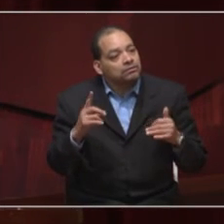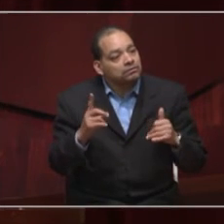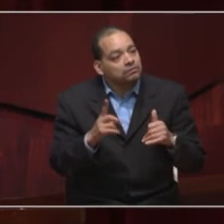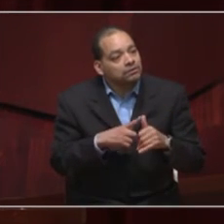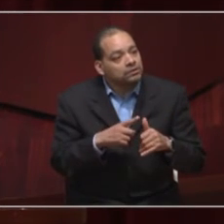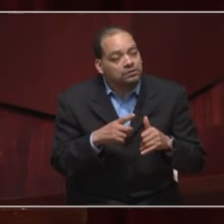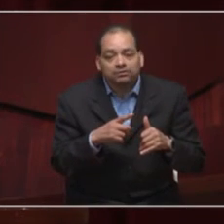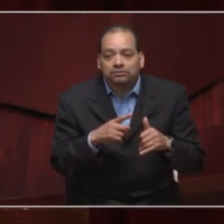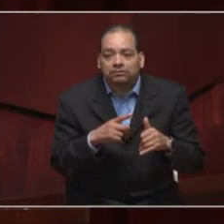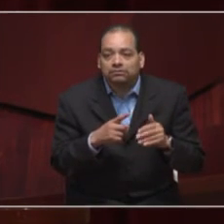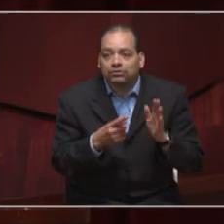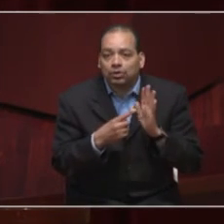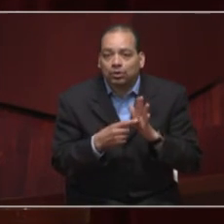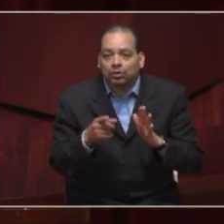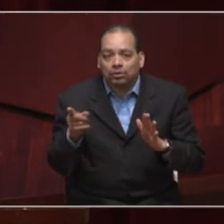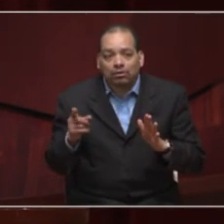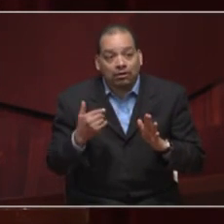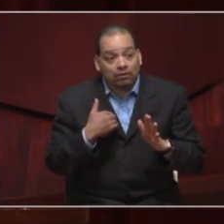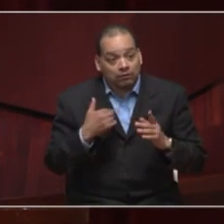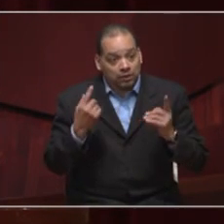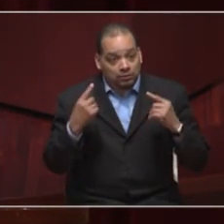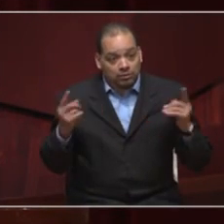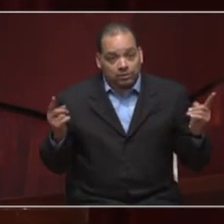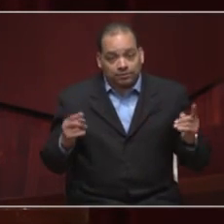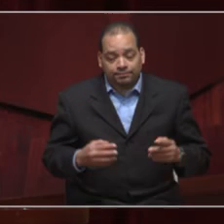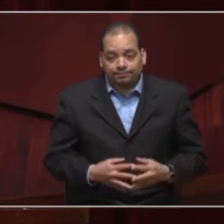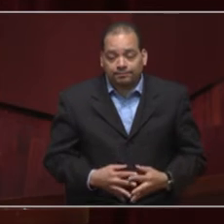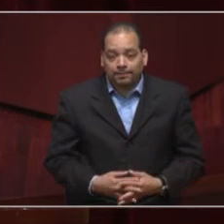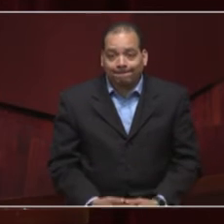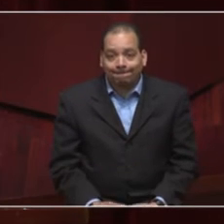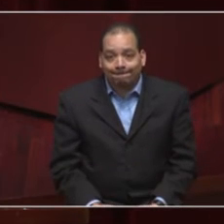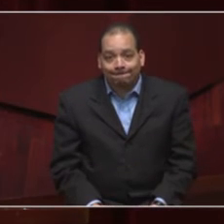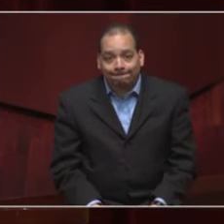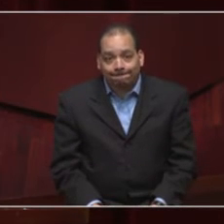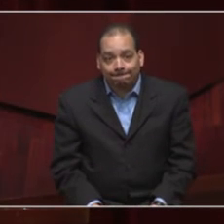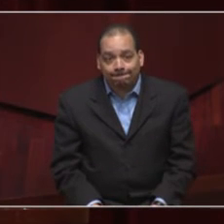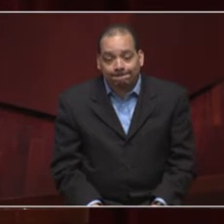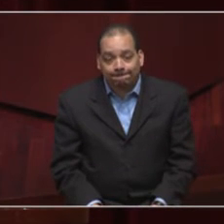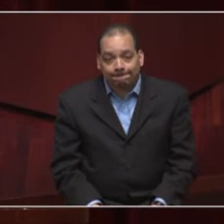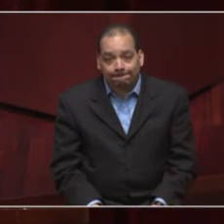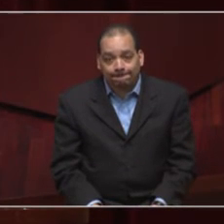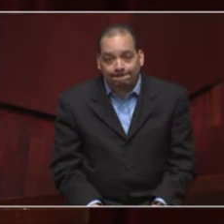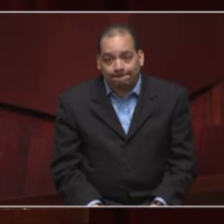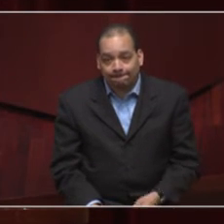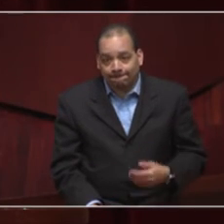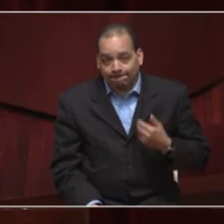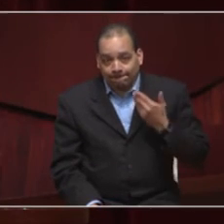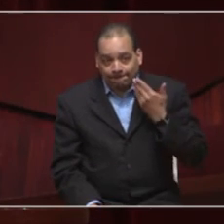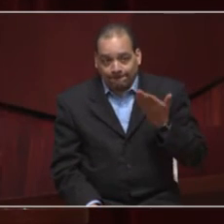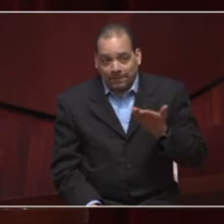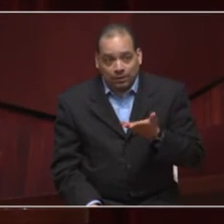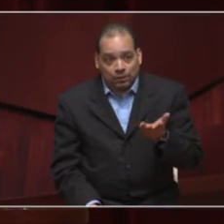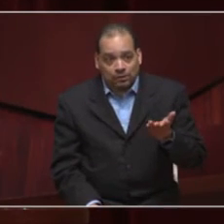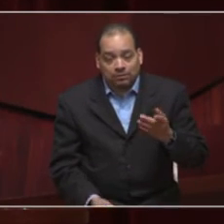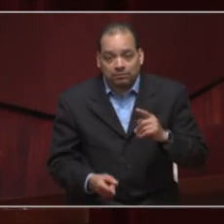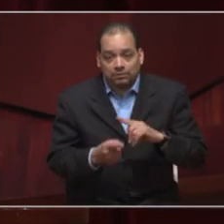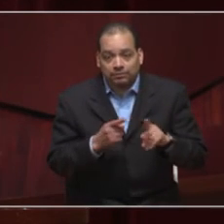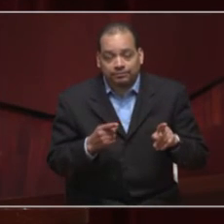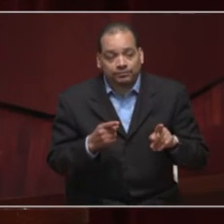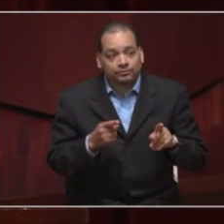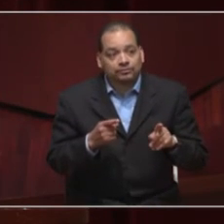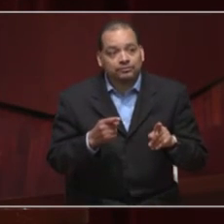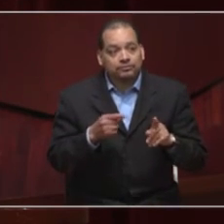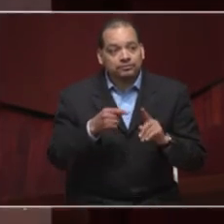slide displays, I have an announcement to make, and I don't know about you, but I certainly felt it as I ascended from the depths of the